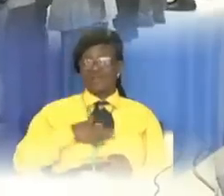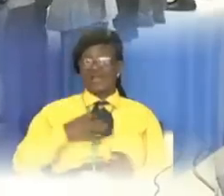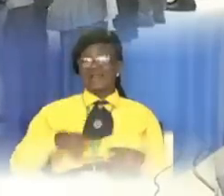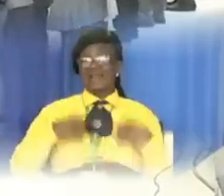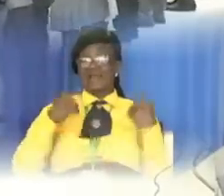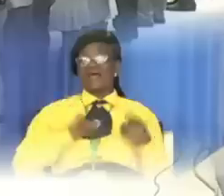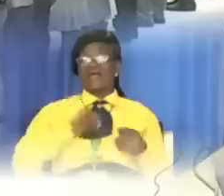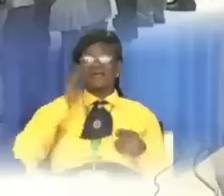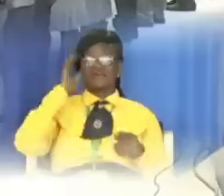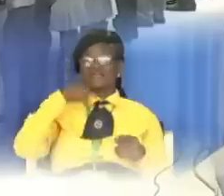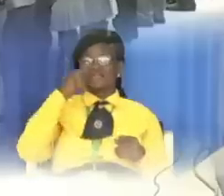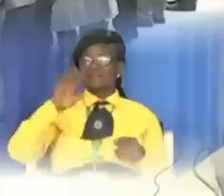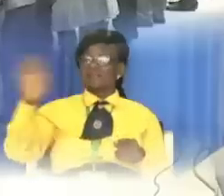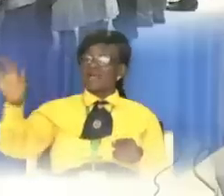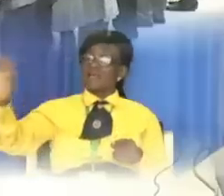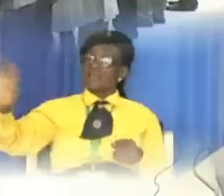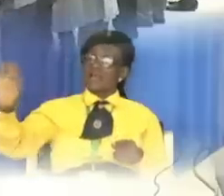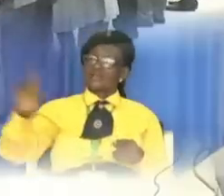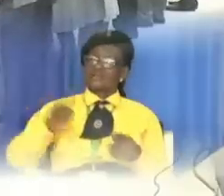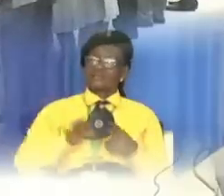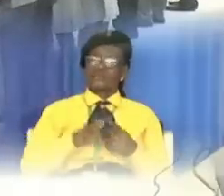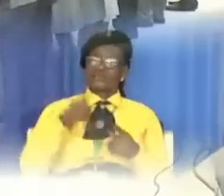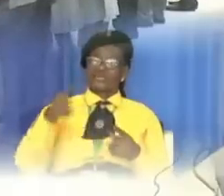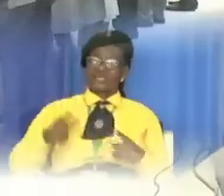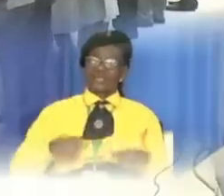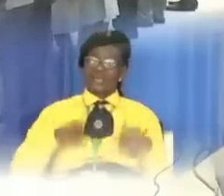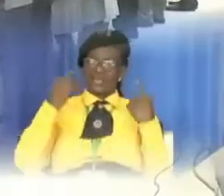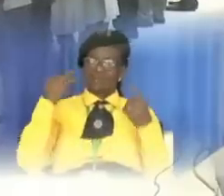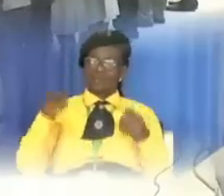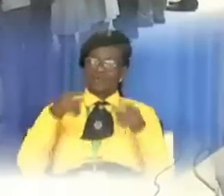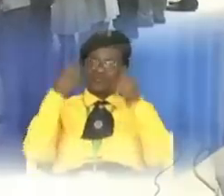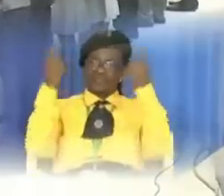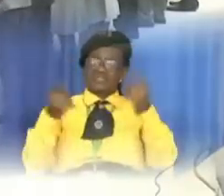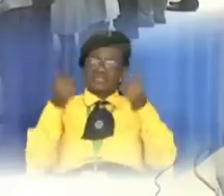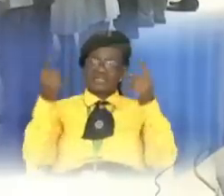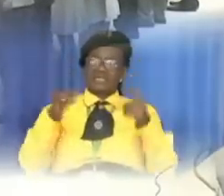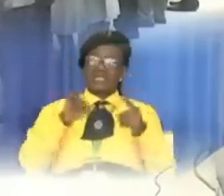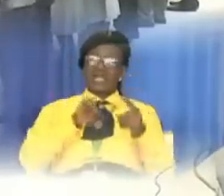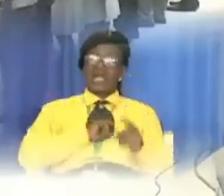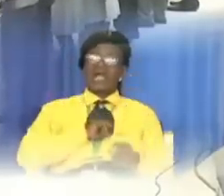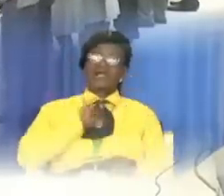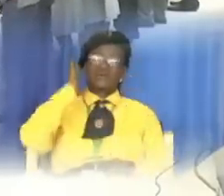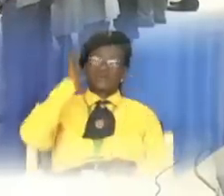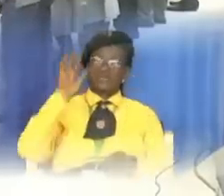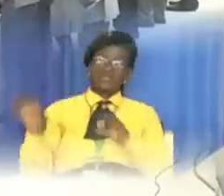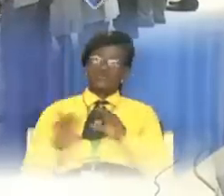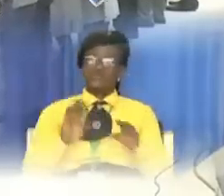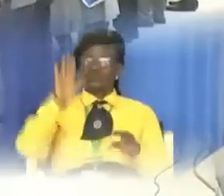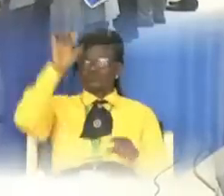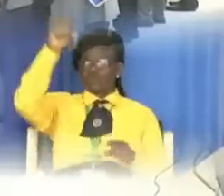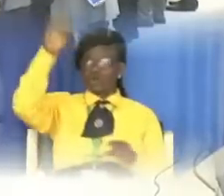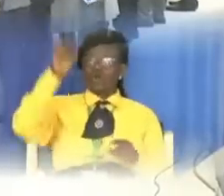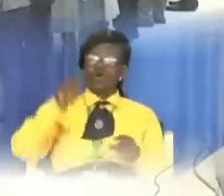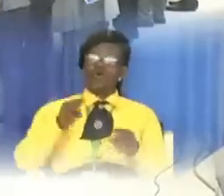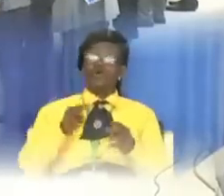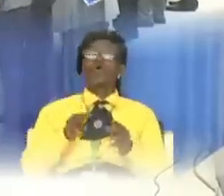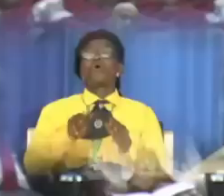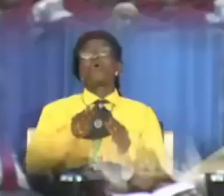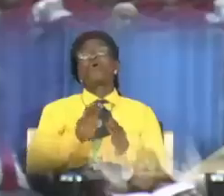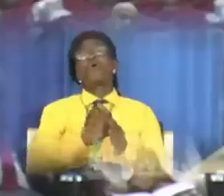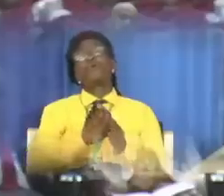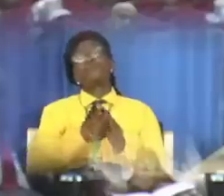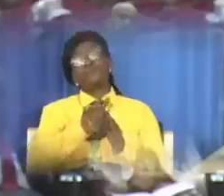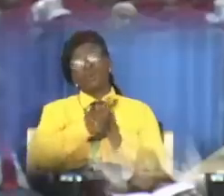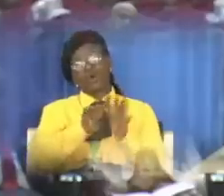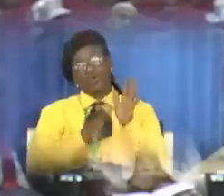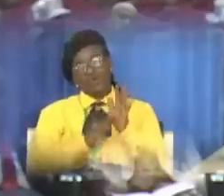your will from now on. Call on him, and he will save your soul. And the rest of us, please, let's stretch our hands